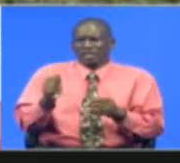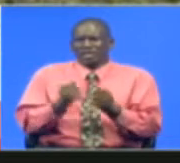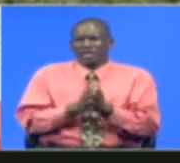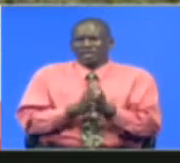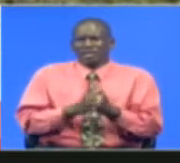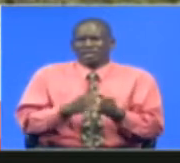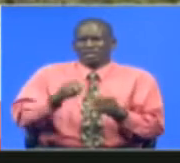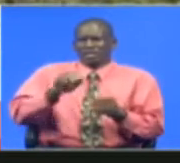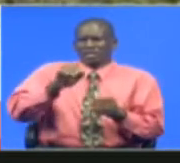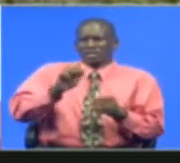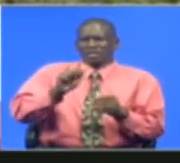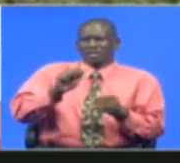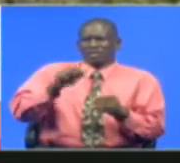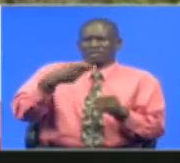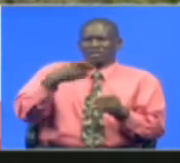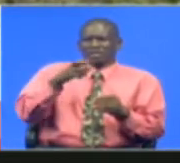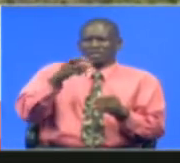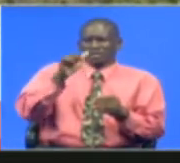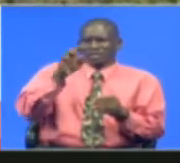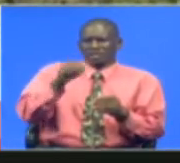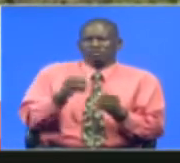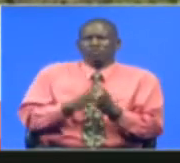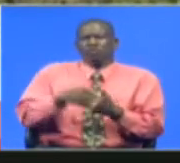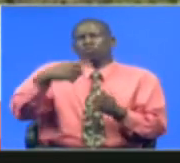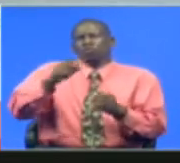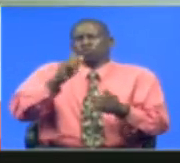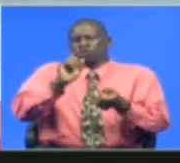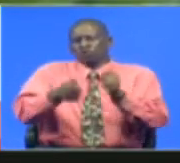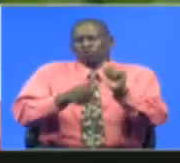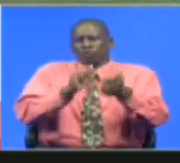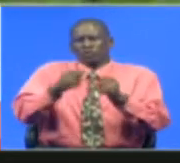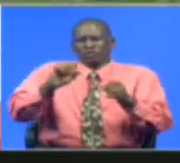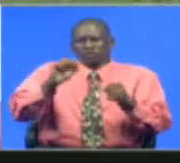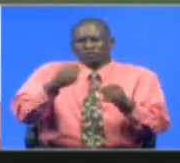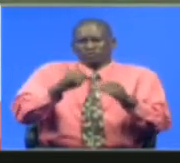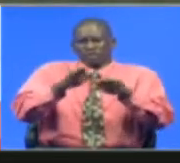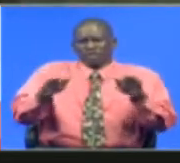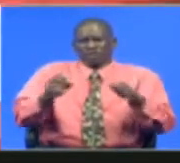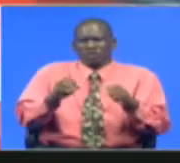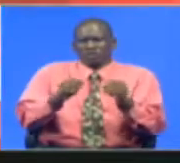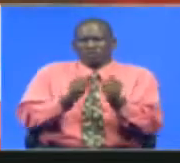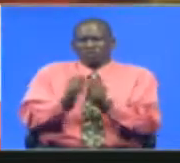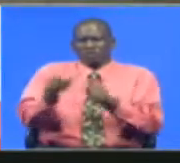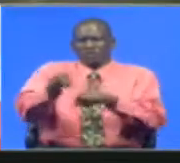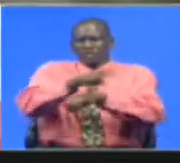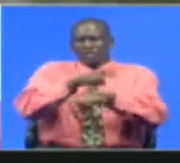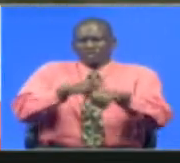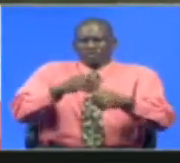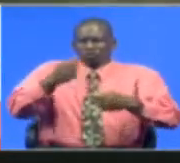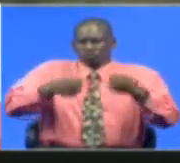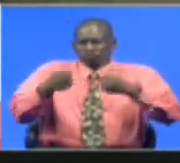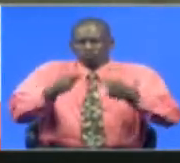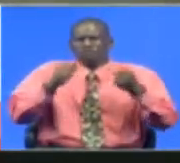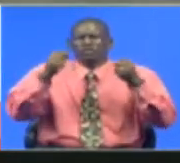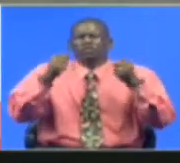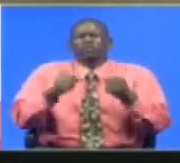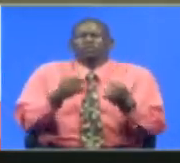Shalin Mungal and Ryan Bailey won their races in the fifth round of the KCB National Autocross Championship, also held yesterday.